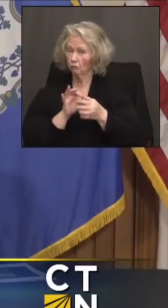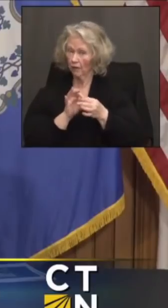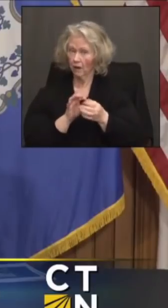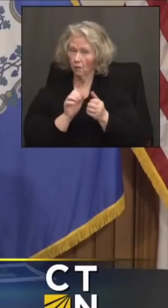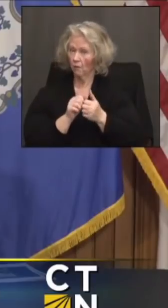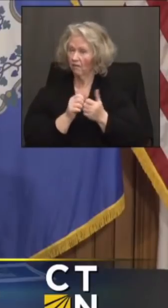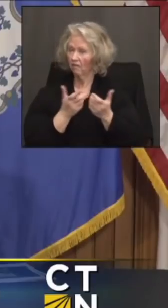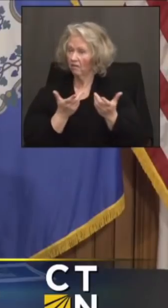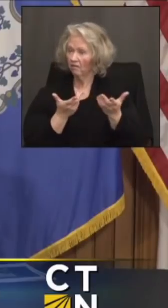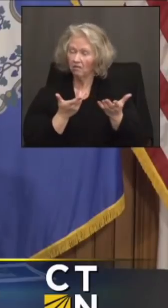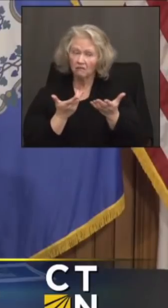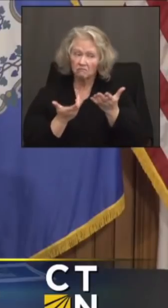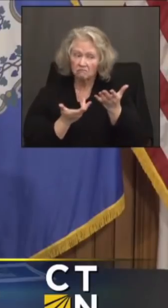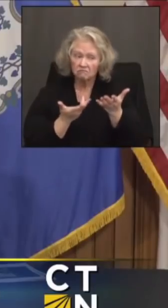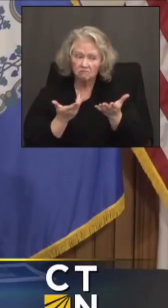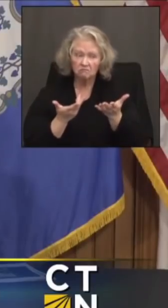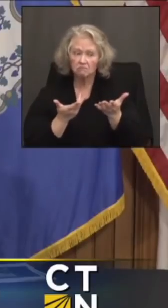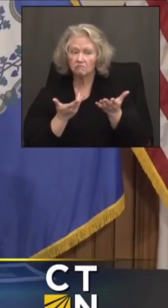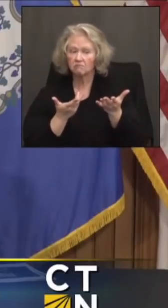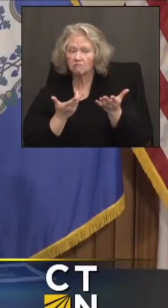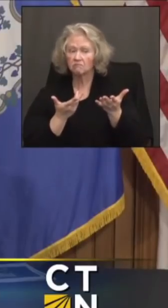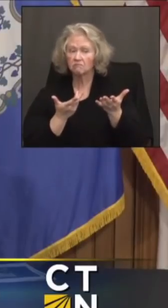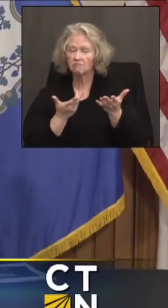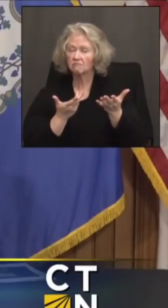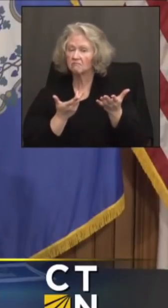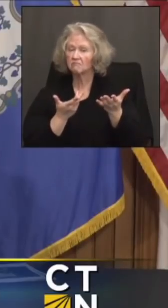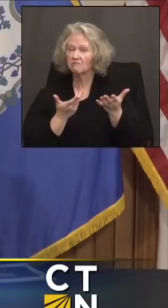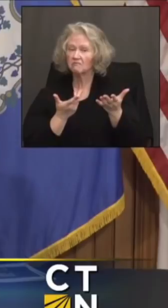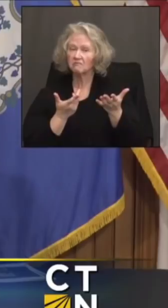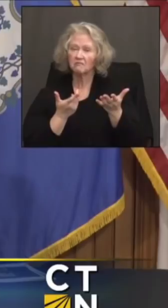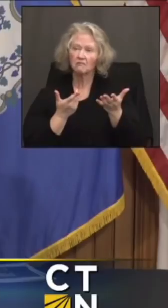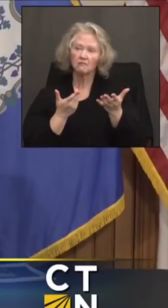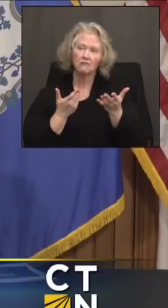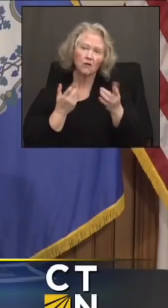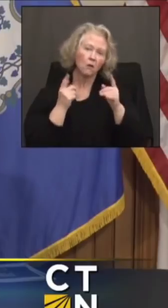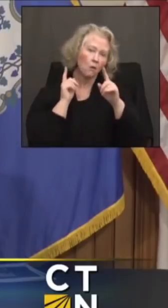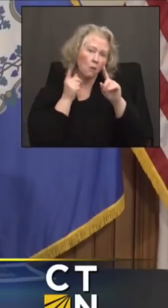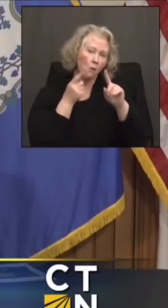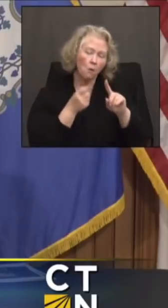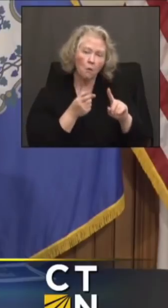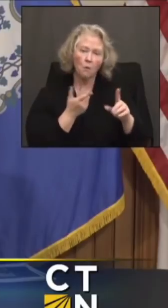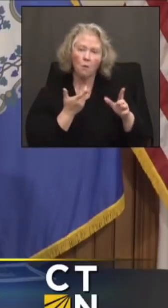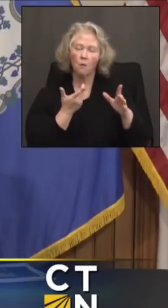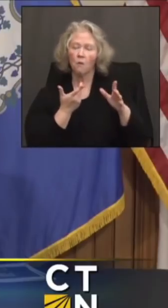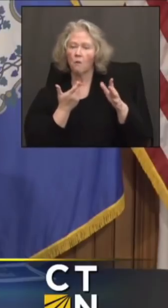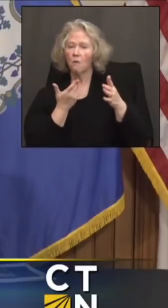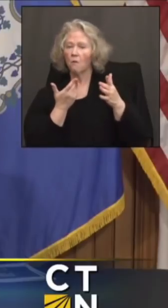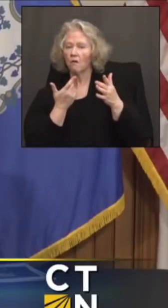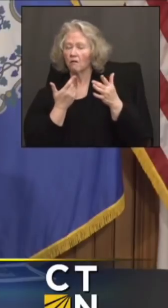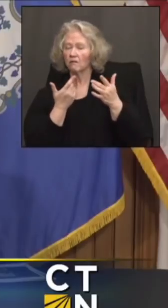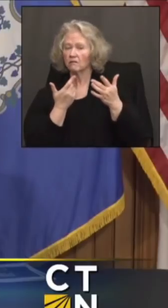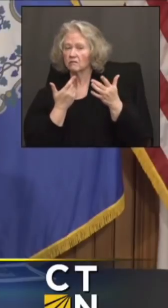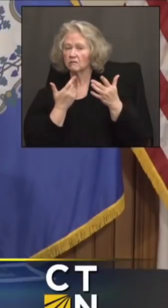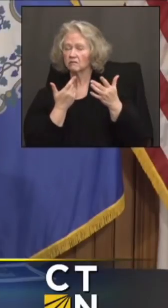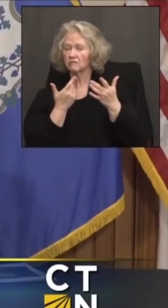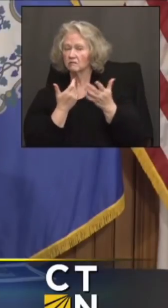goals in the 50 targeted postal codes this week? Or